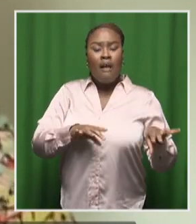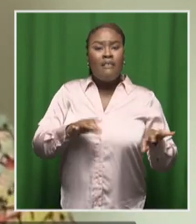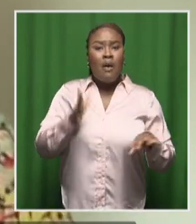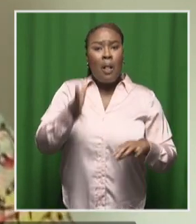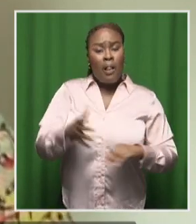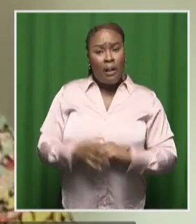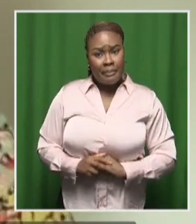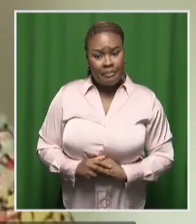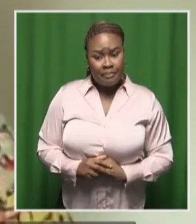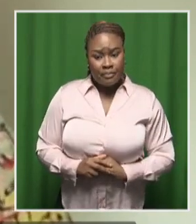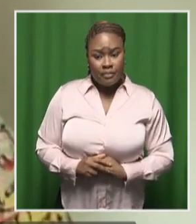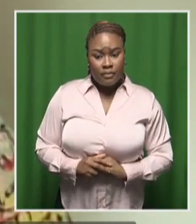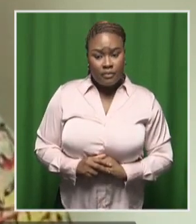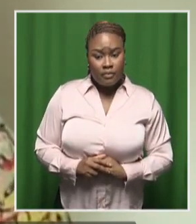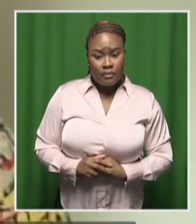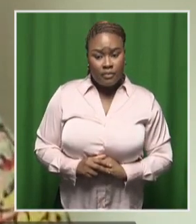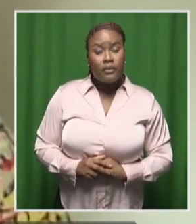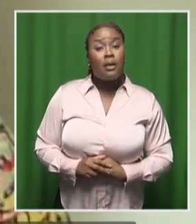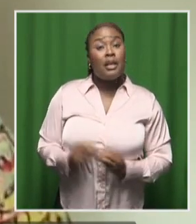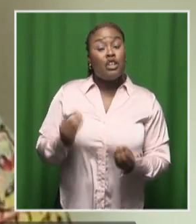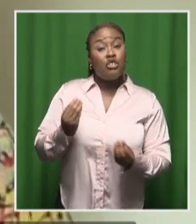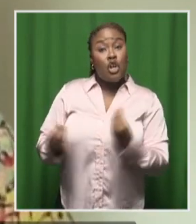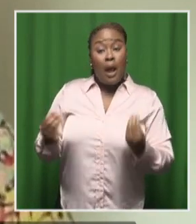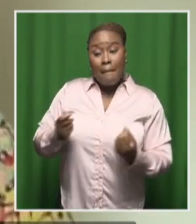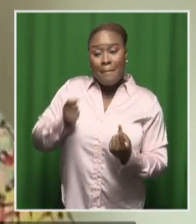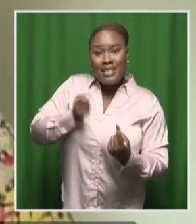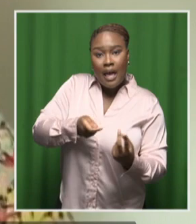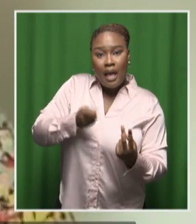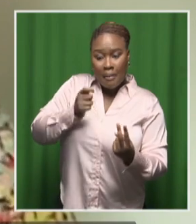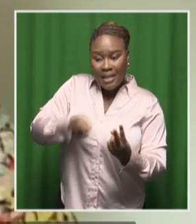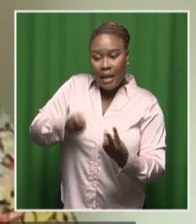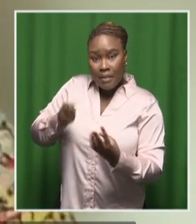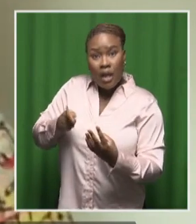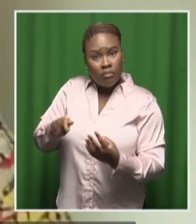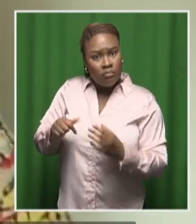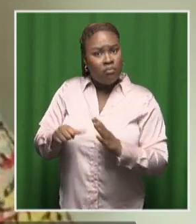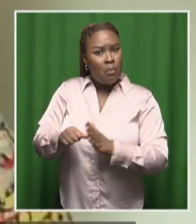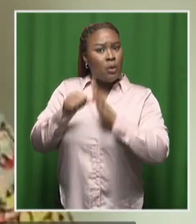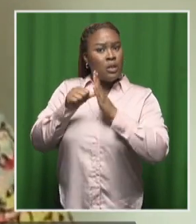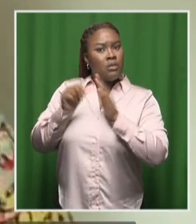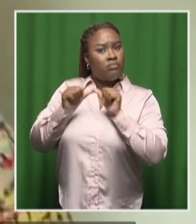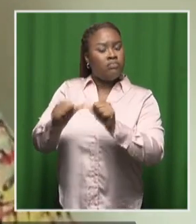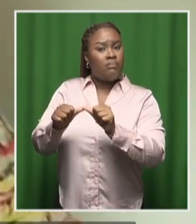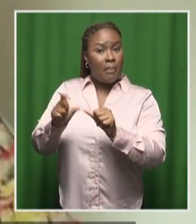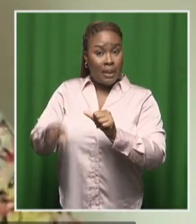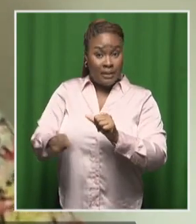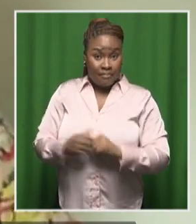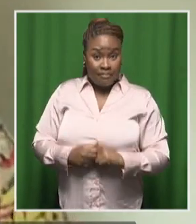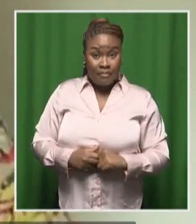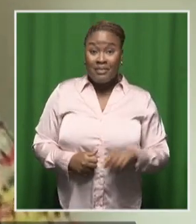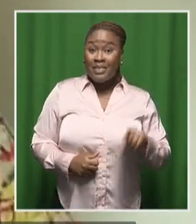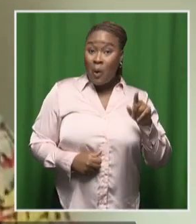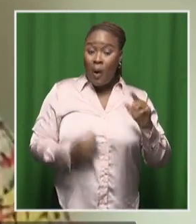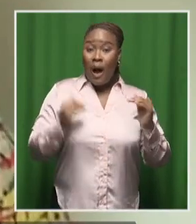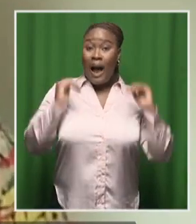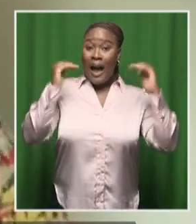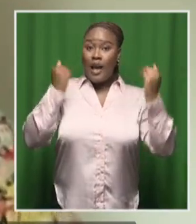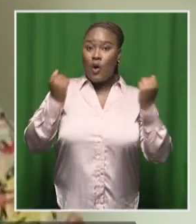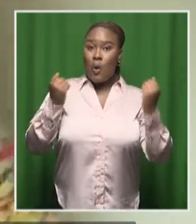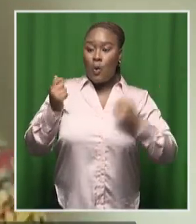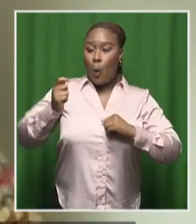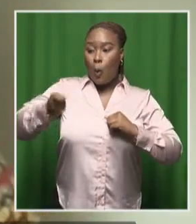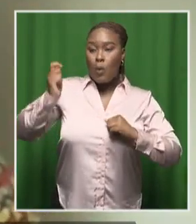the duty to maintain is actually upheld. And so when we do have this particular order, we need to be